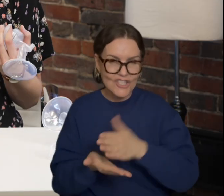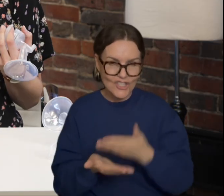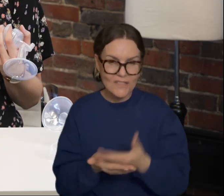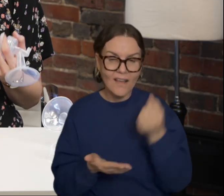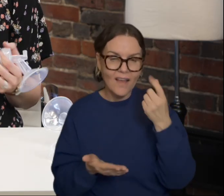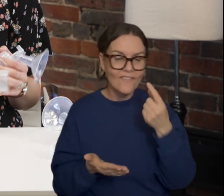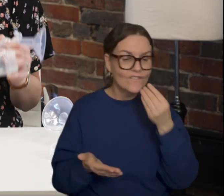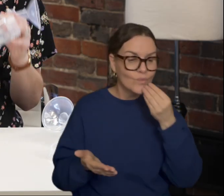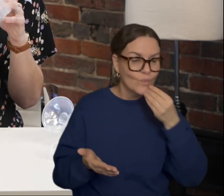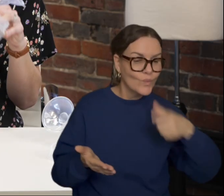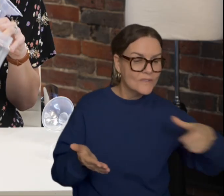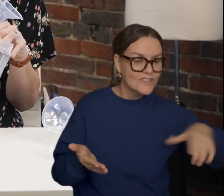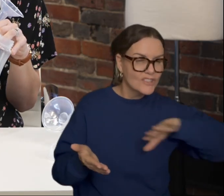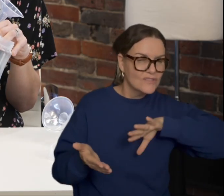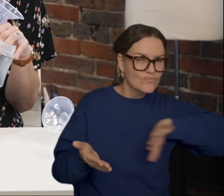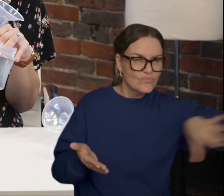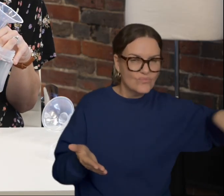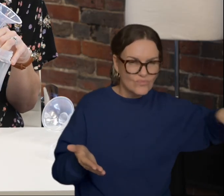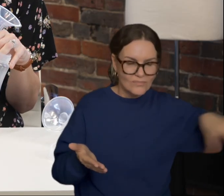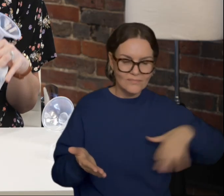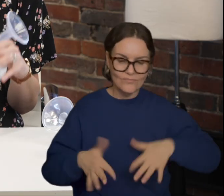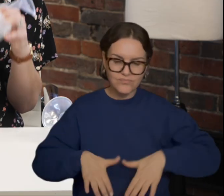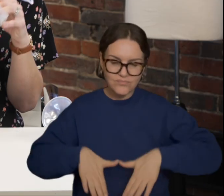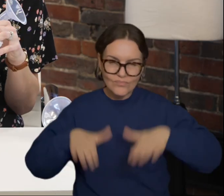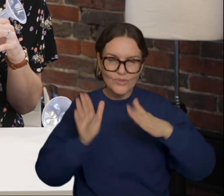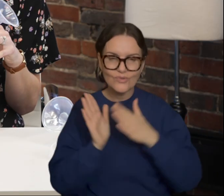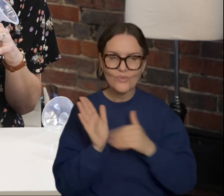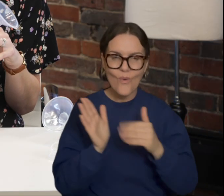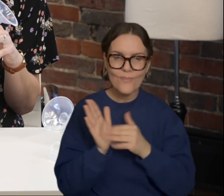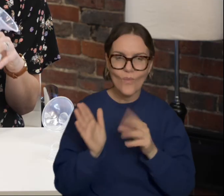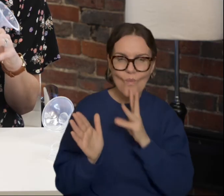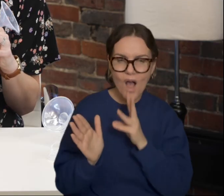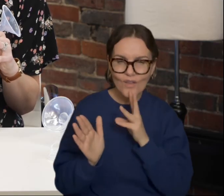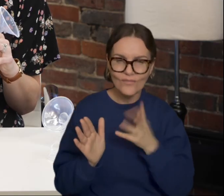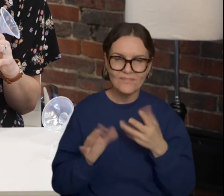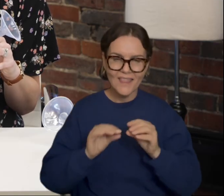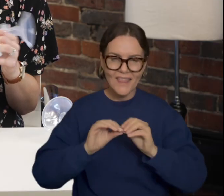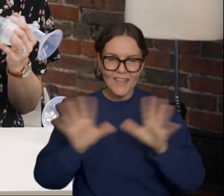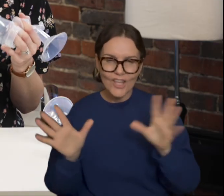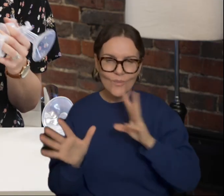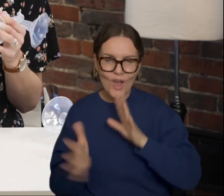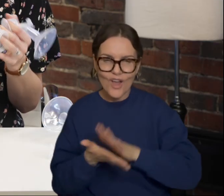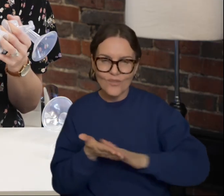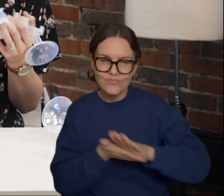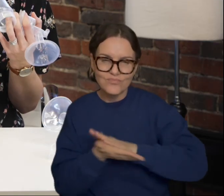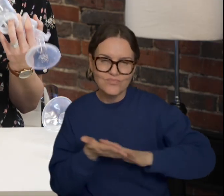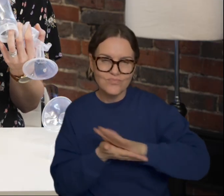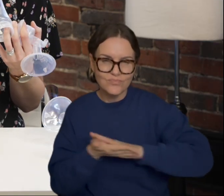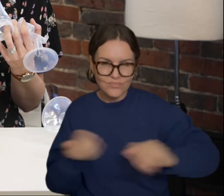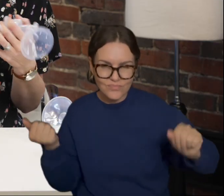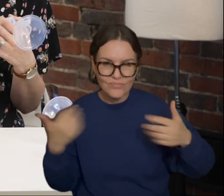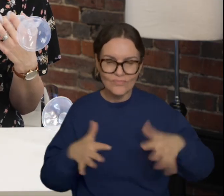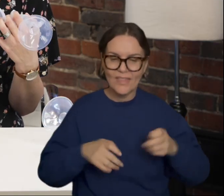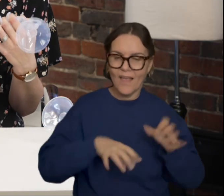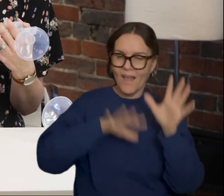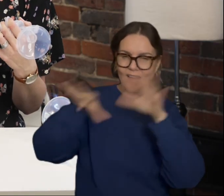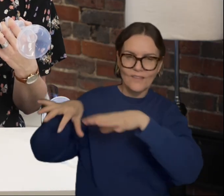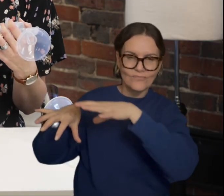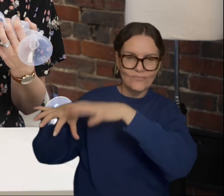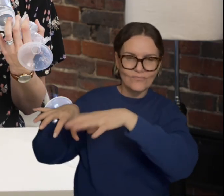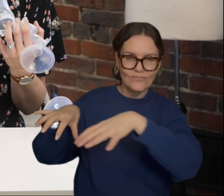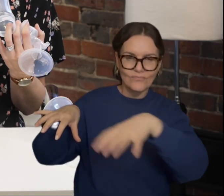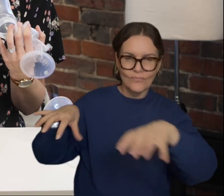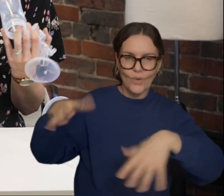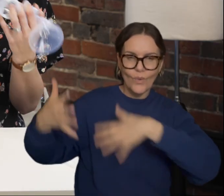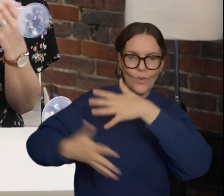the rest of your food dishes, put in some warm soapy water and let your parts soak for 5 minutes. Wash as you normally would, rinse